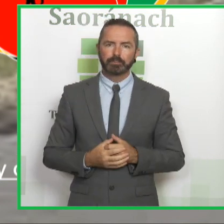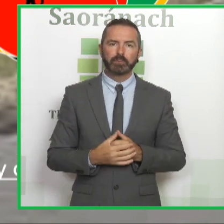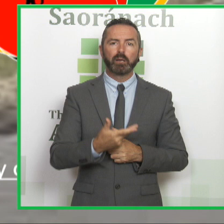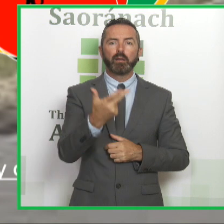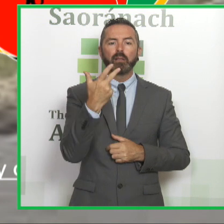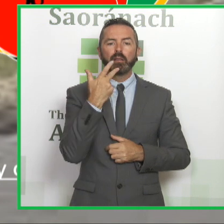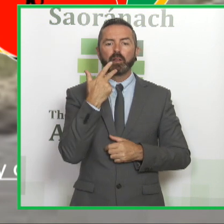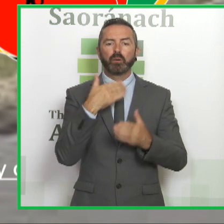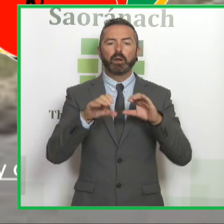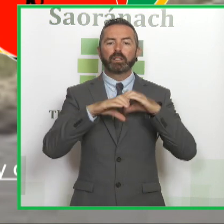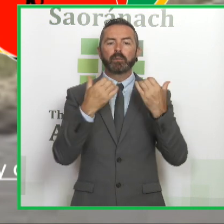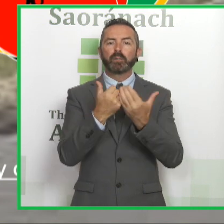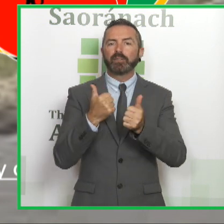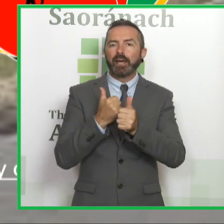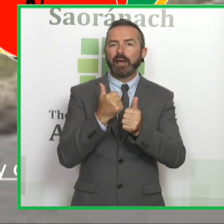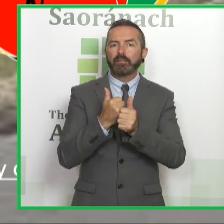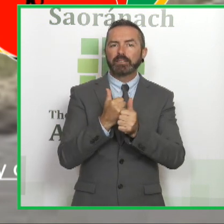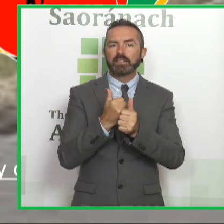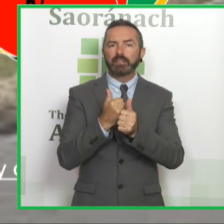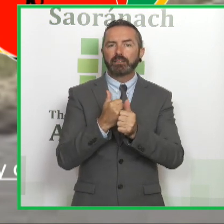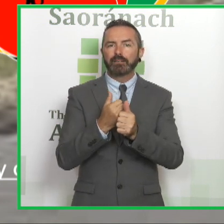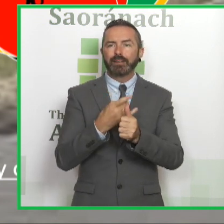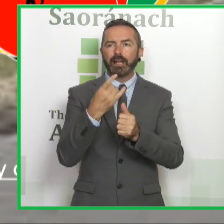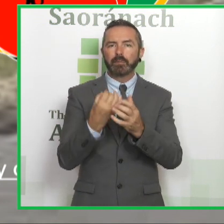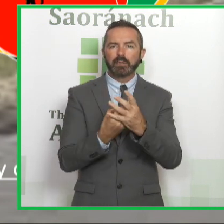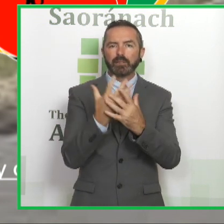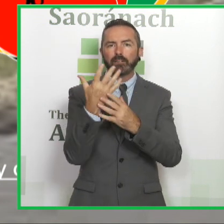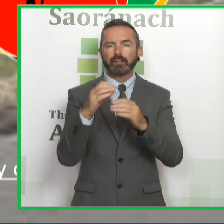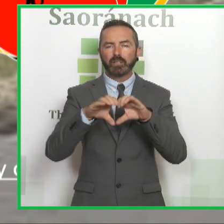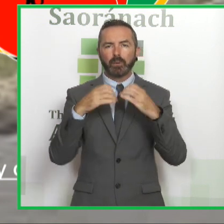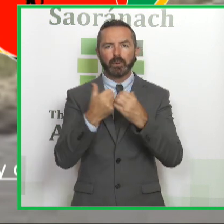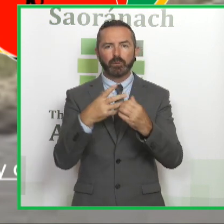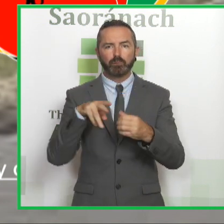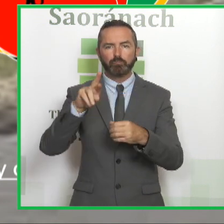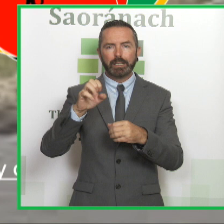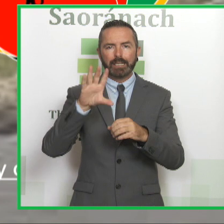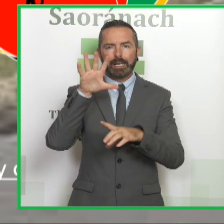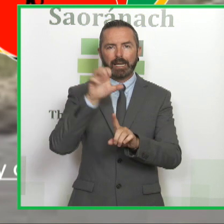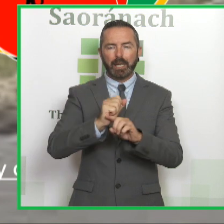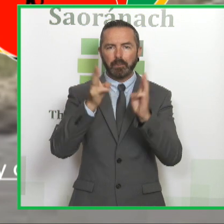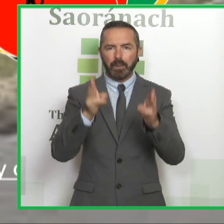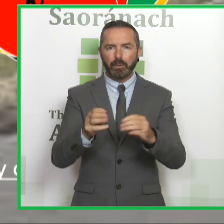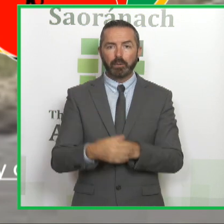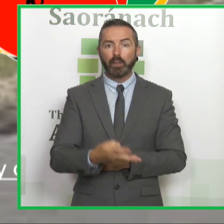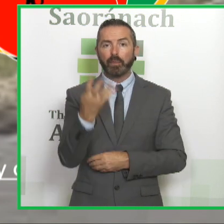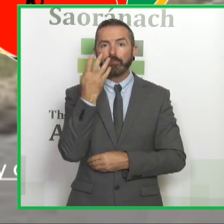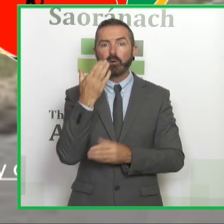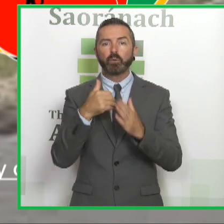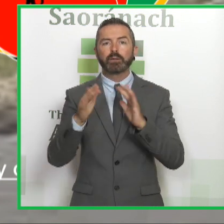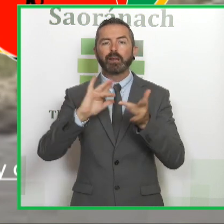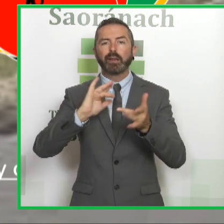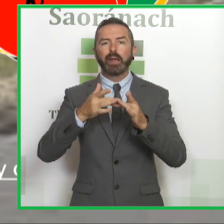community efficacy pillar, which cultivates activity in the community to reclaim power. And the fourth is a network disruption pillar,